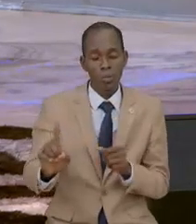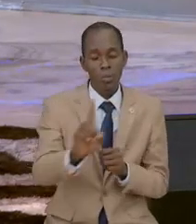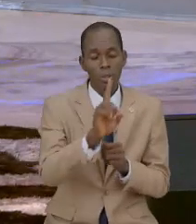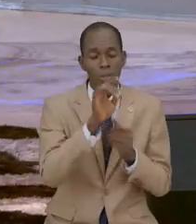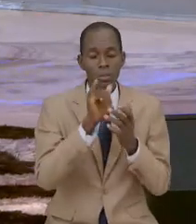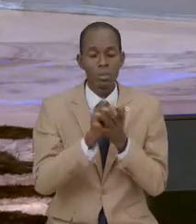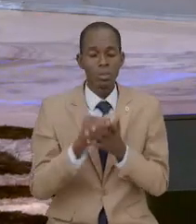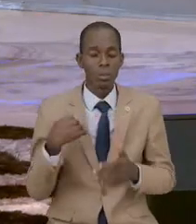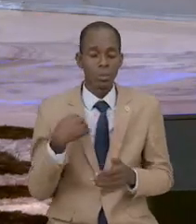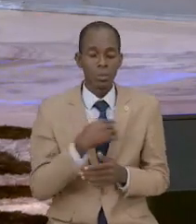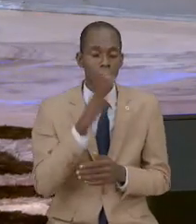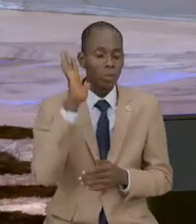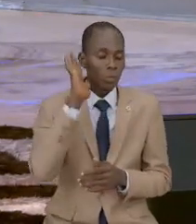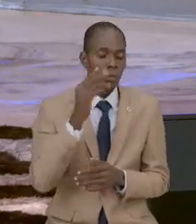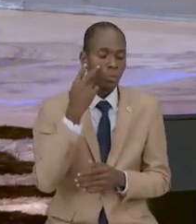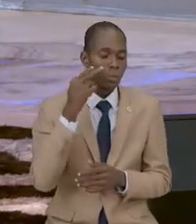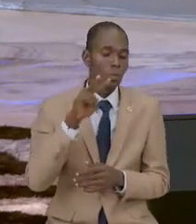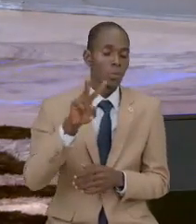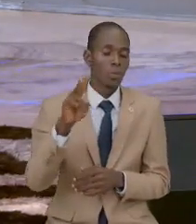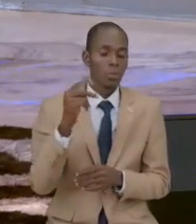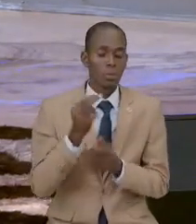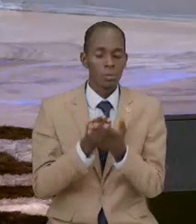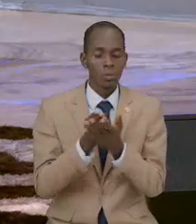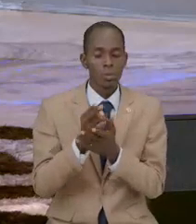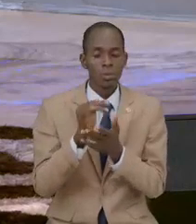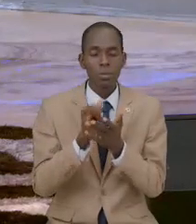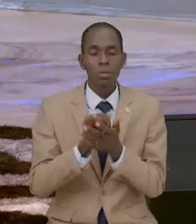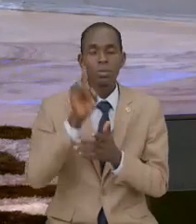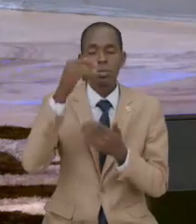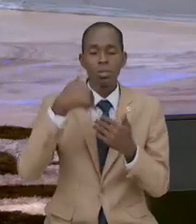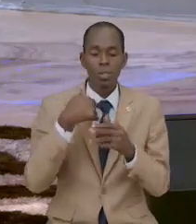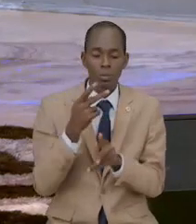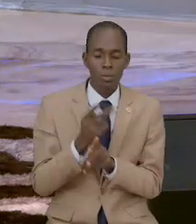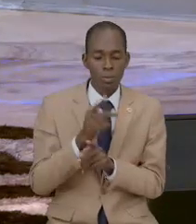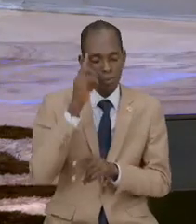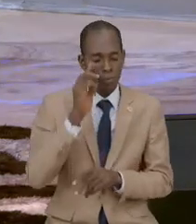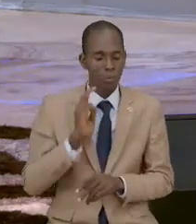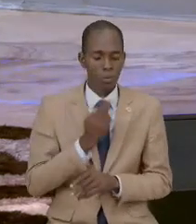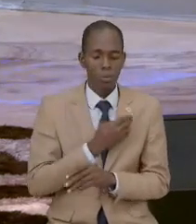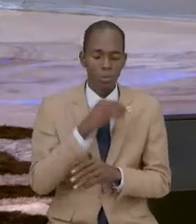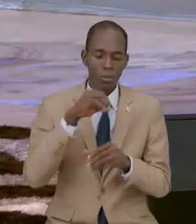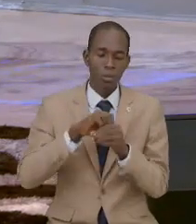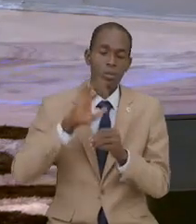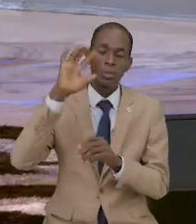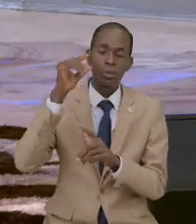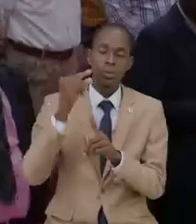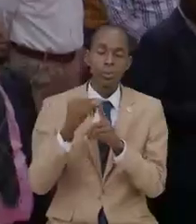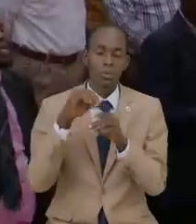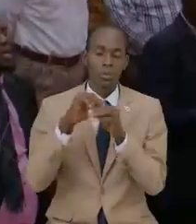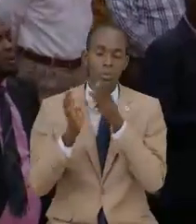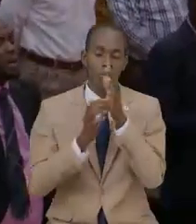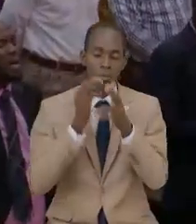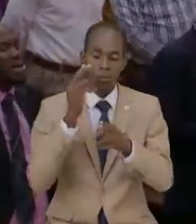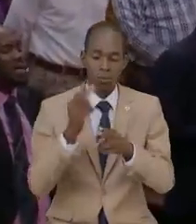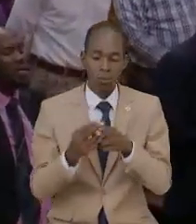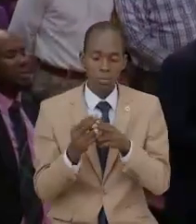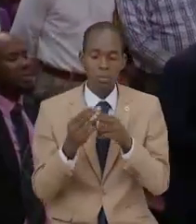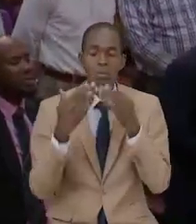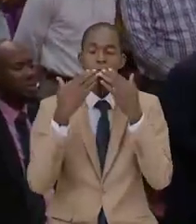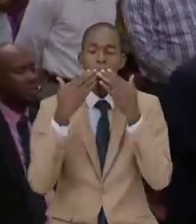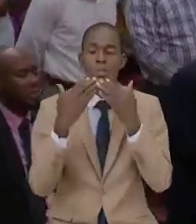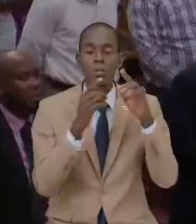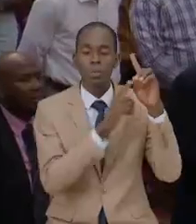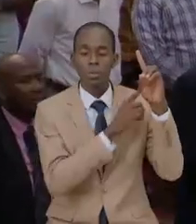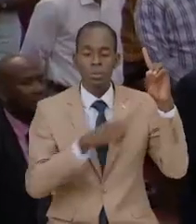we'll behold the truth that you have reserved for us in your word, in Jesus' name. Thank you,